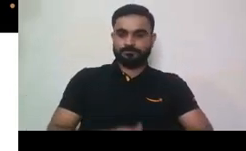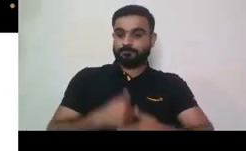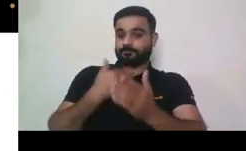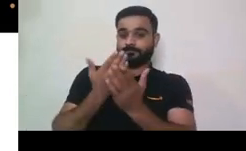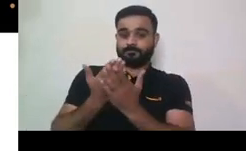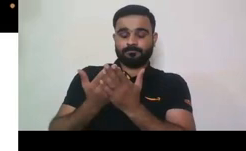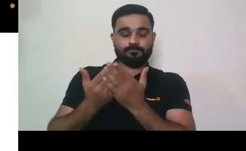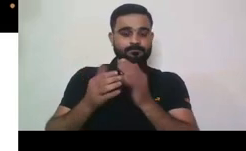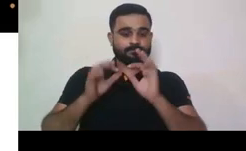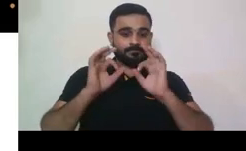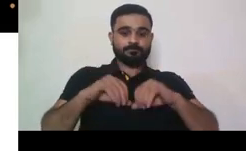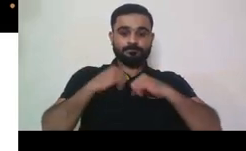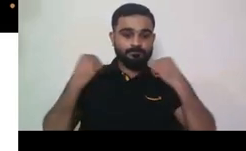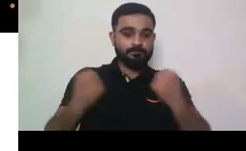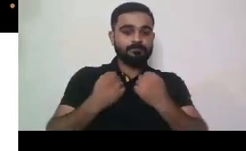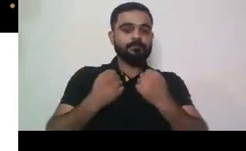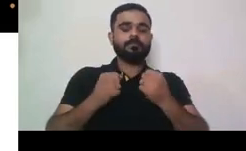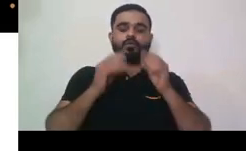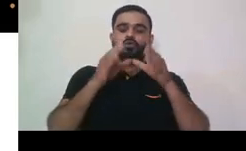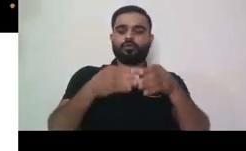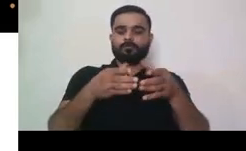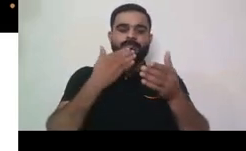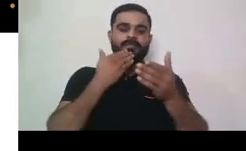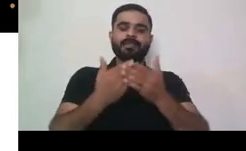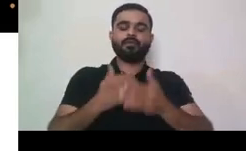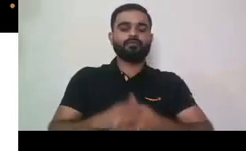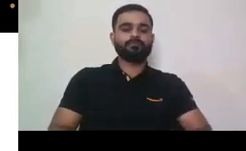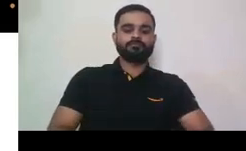participating so actively for this group. Thank you.